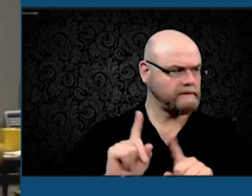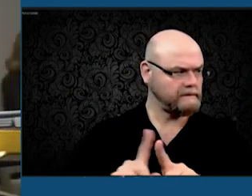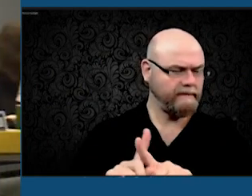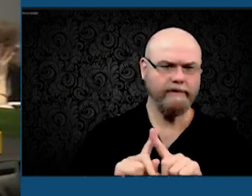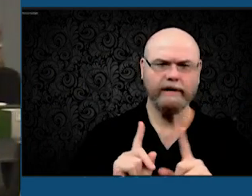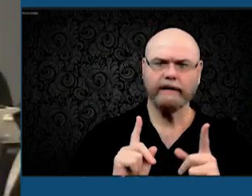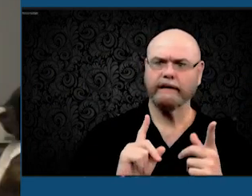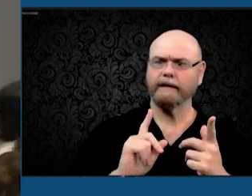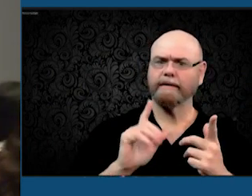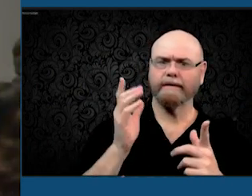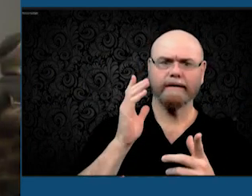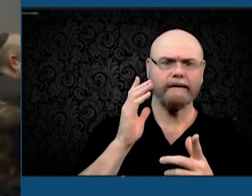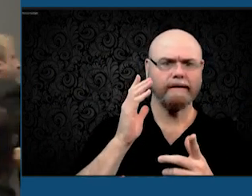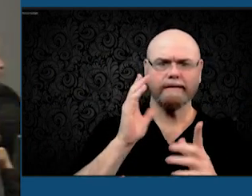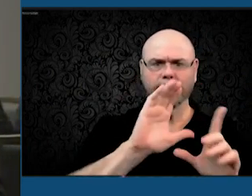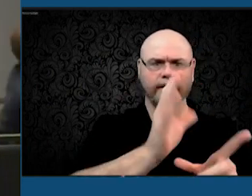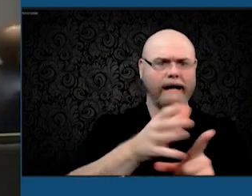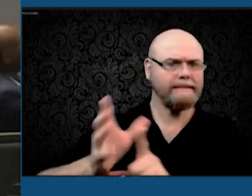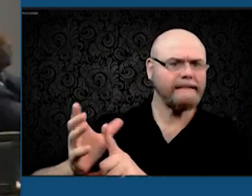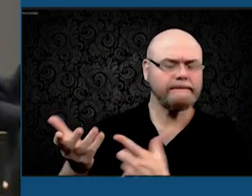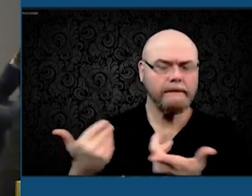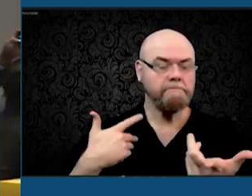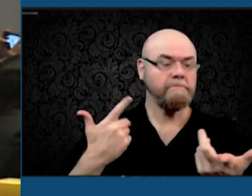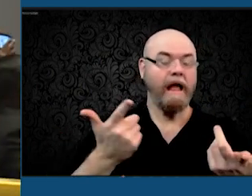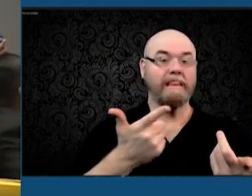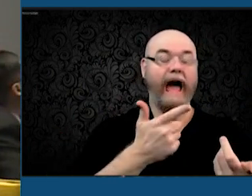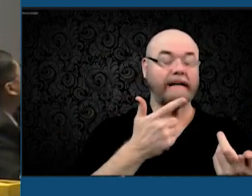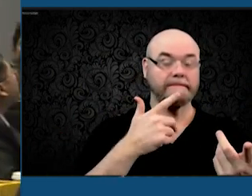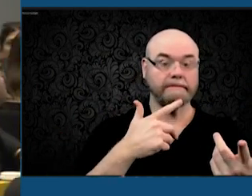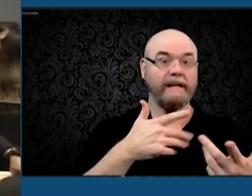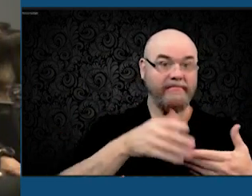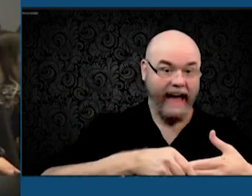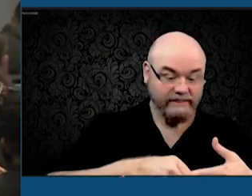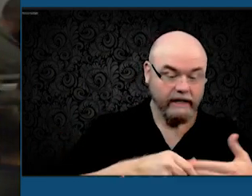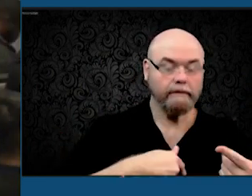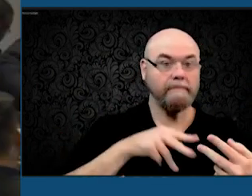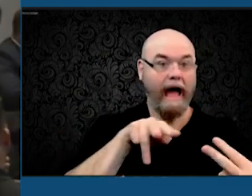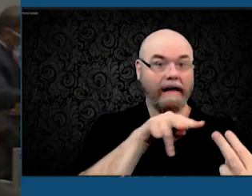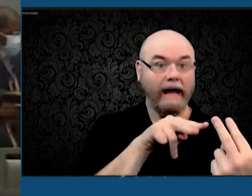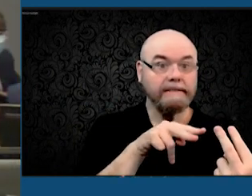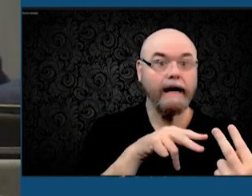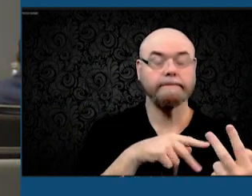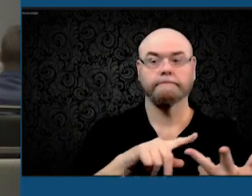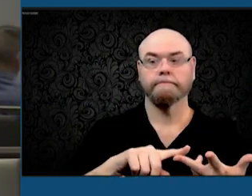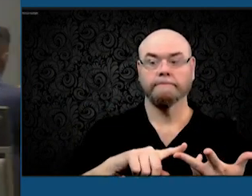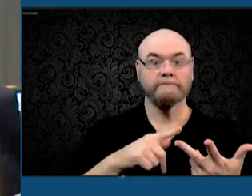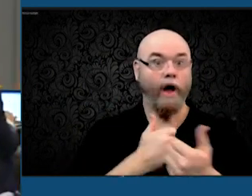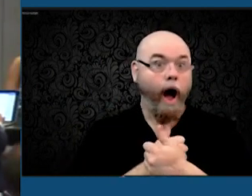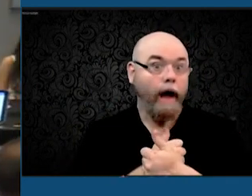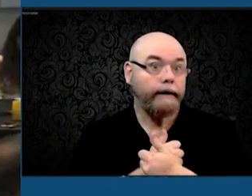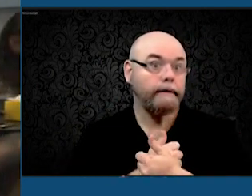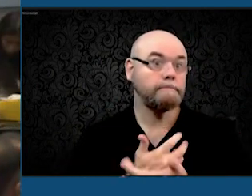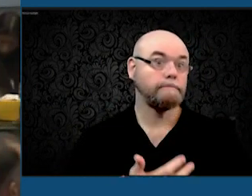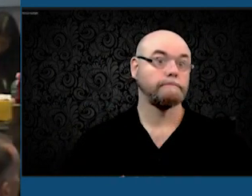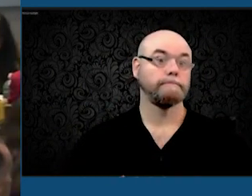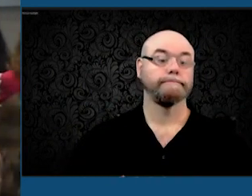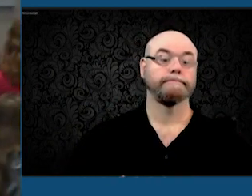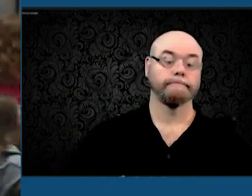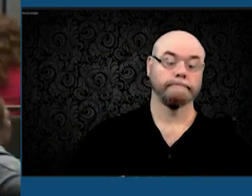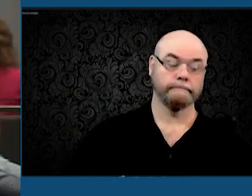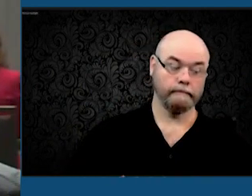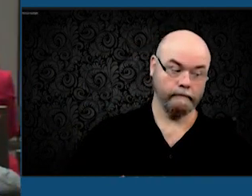about the handshake. Hugging is another example. Eye contact is another example. We do need to acknowledge, however, that